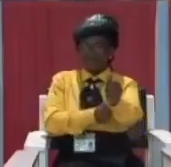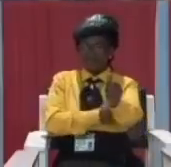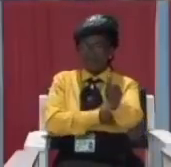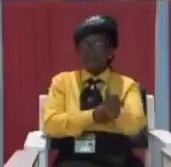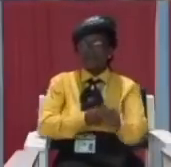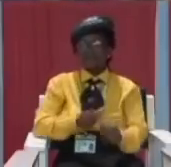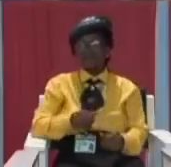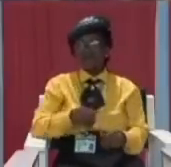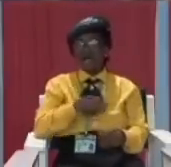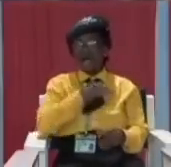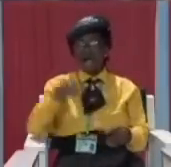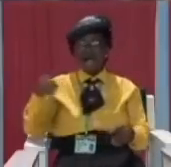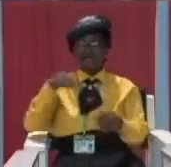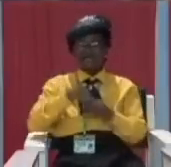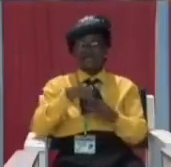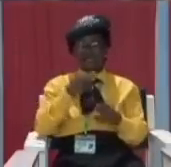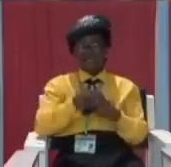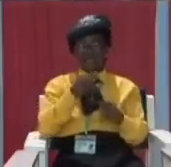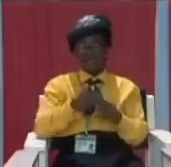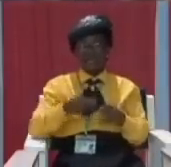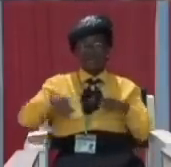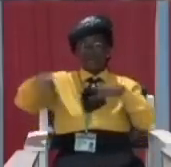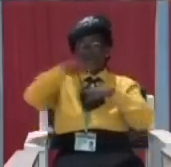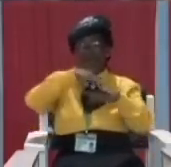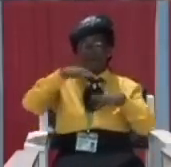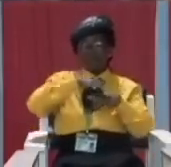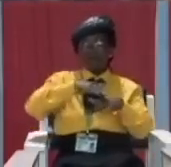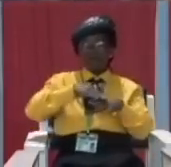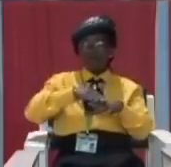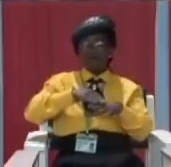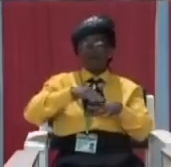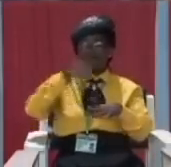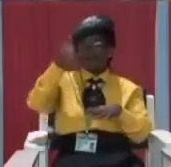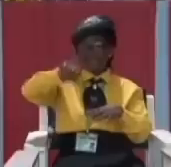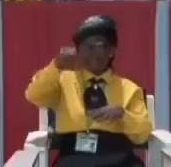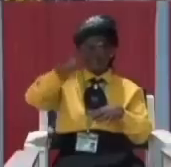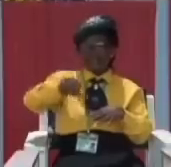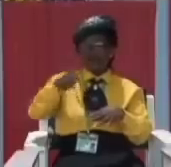And in the name that's above every other name, you will never backslide.